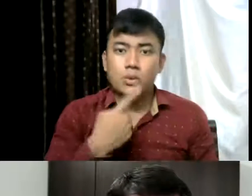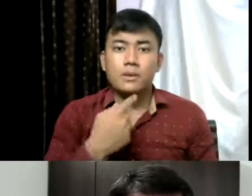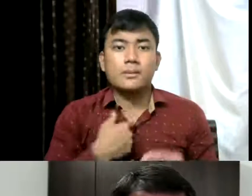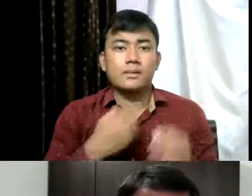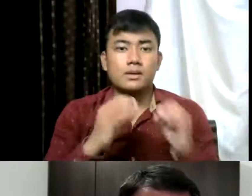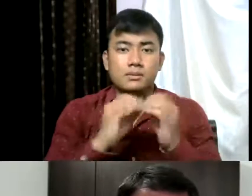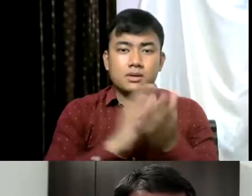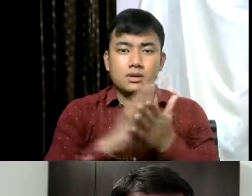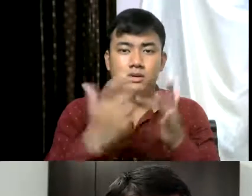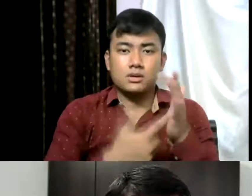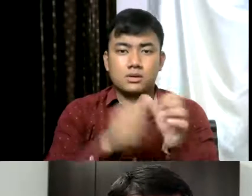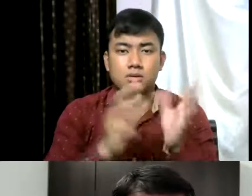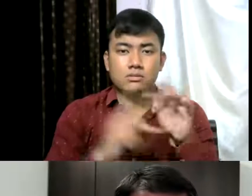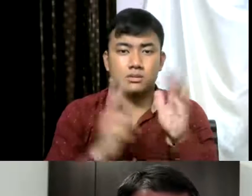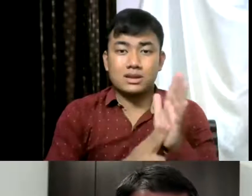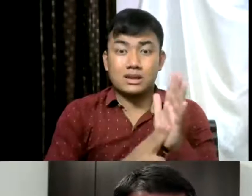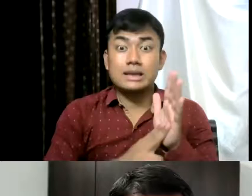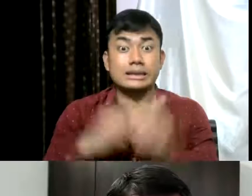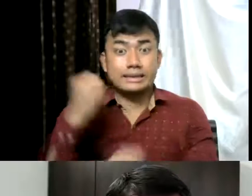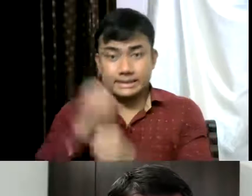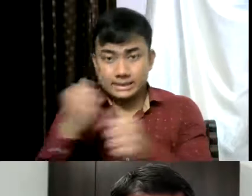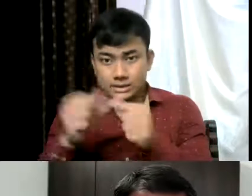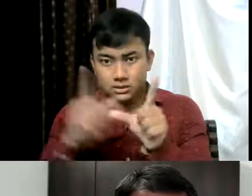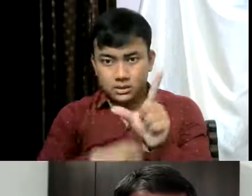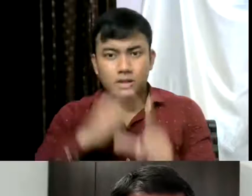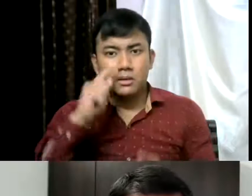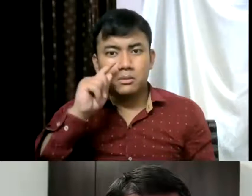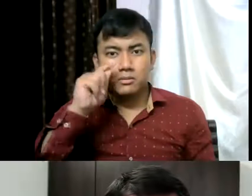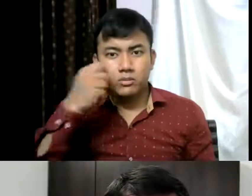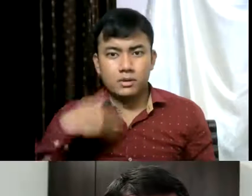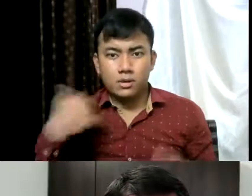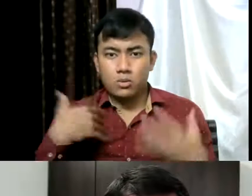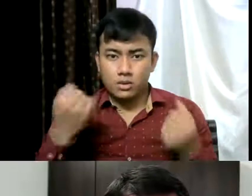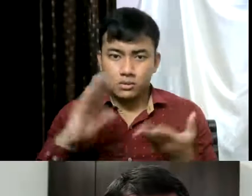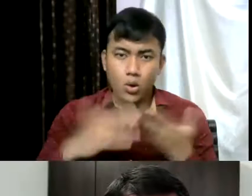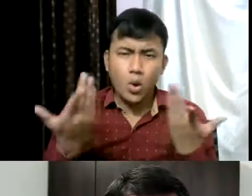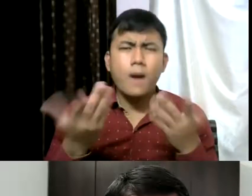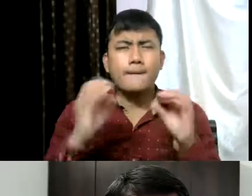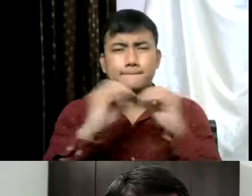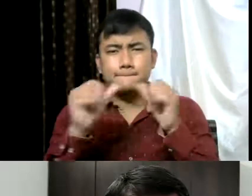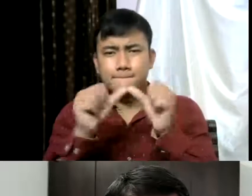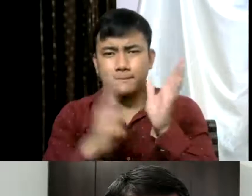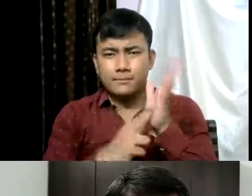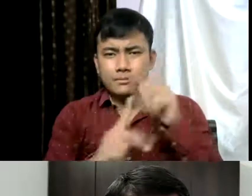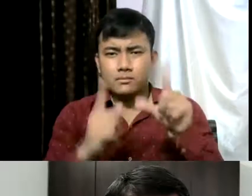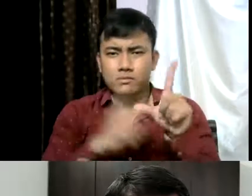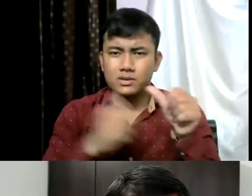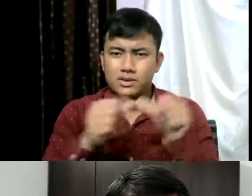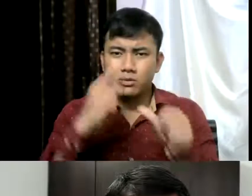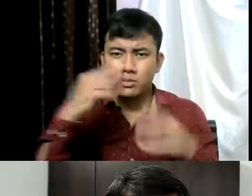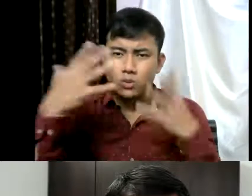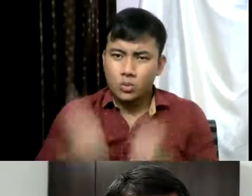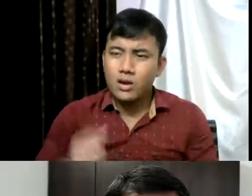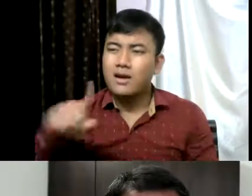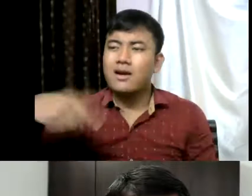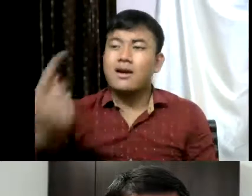Banya girl living in Madhya Pradesh. My parents are forcing me to get married. Or I'm a Banya boy living in Jodhpur getting forced to get married,